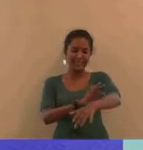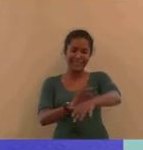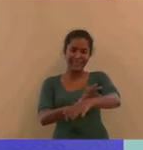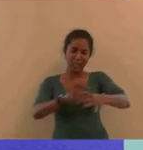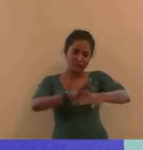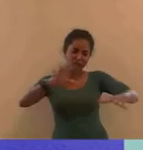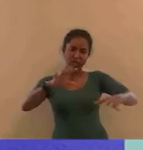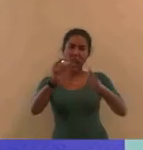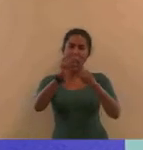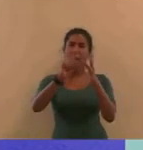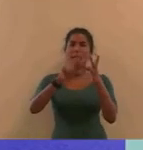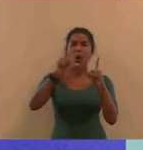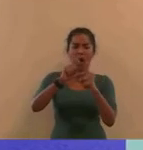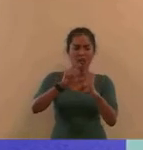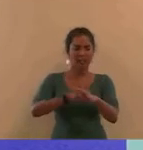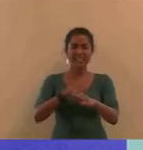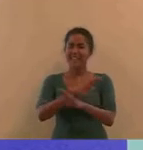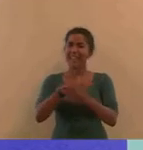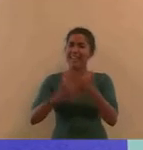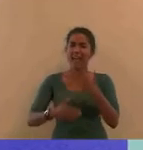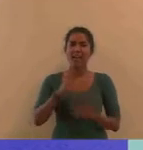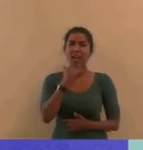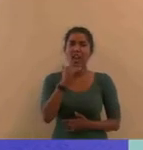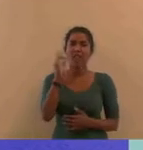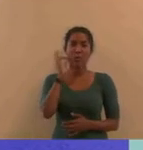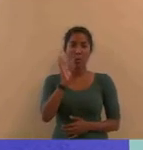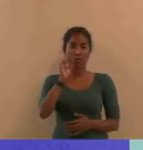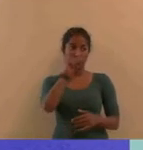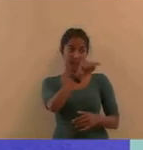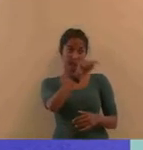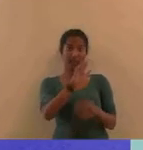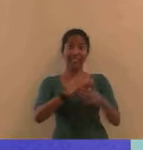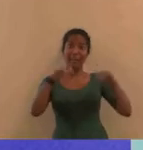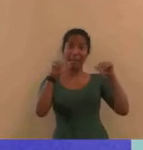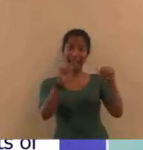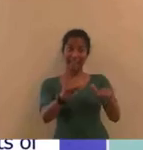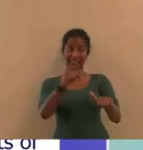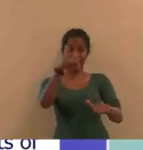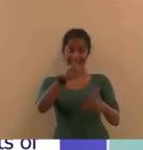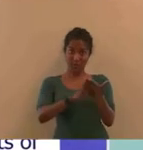enough water. So the blessing in this poem is water.